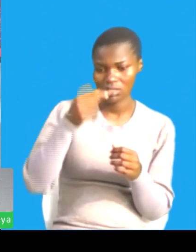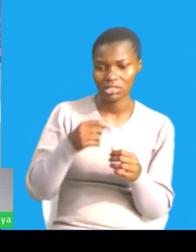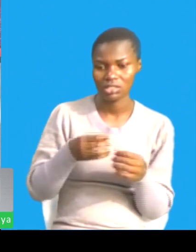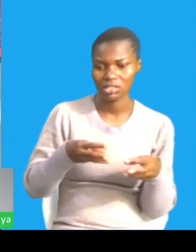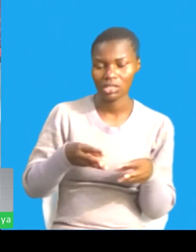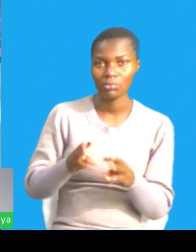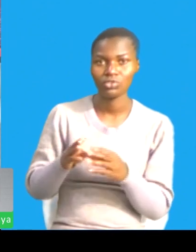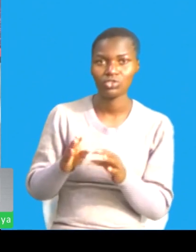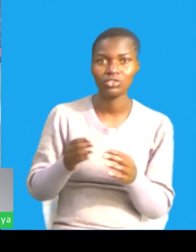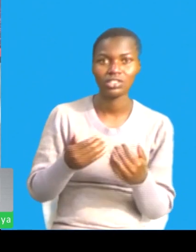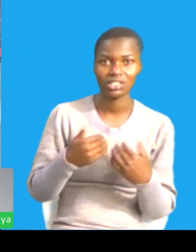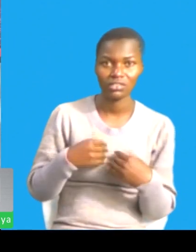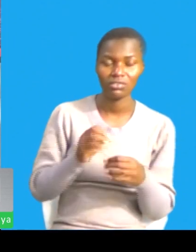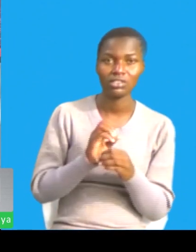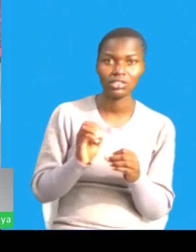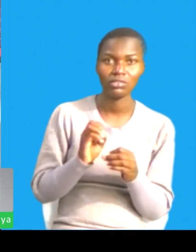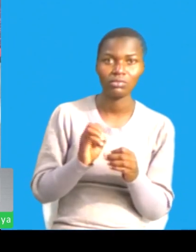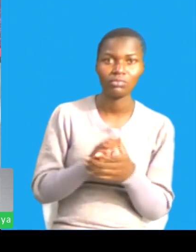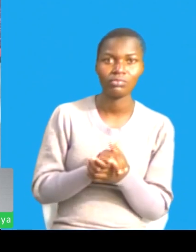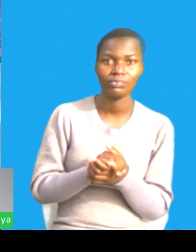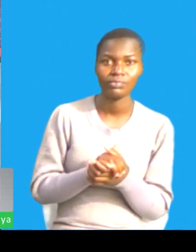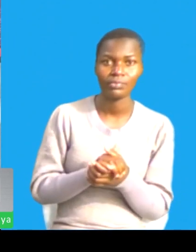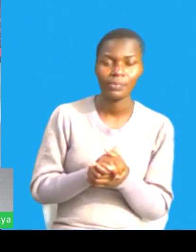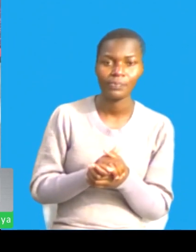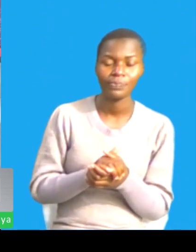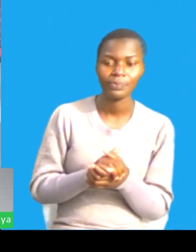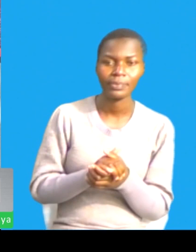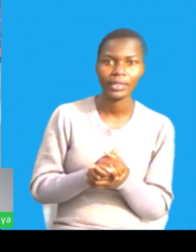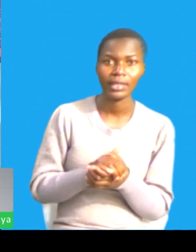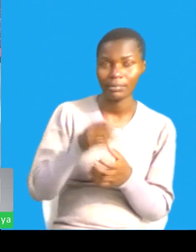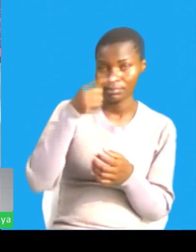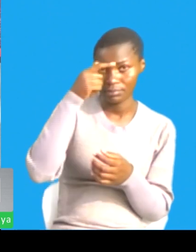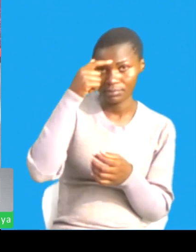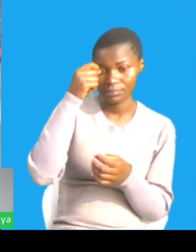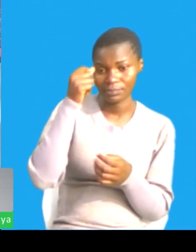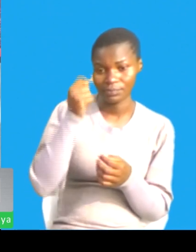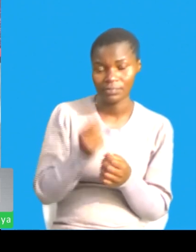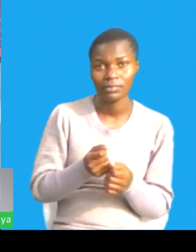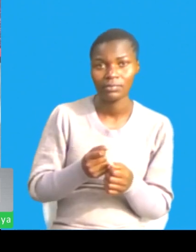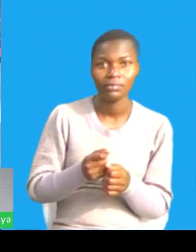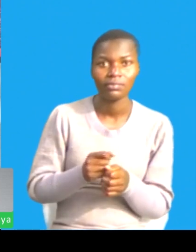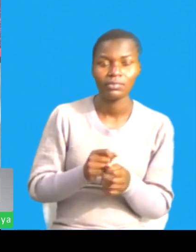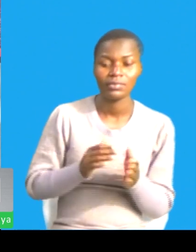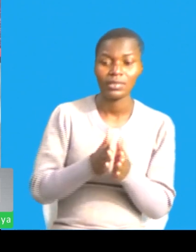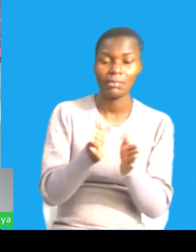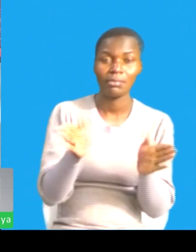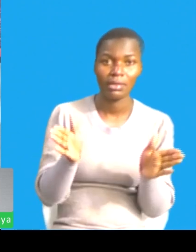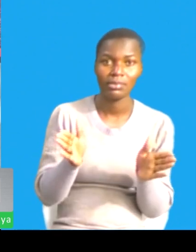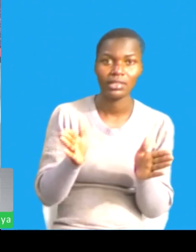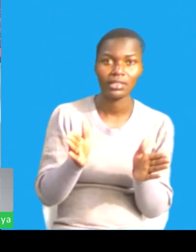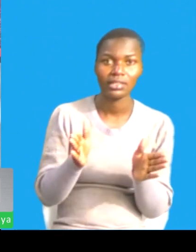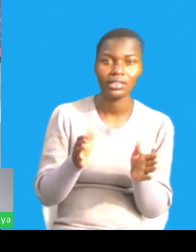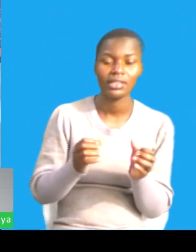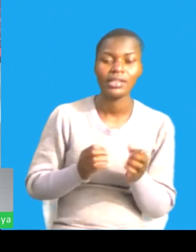alikuwa anapeleka ndio tujue exactly ni nini anataka. Because kama hiyo petition, it's like it's in the public domain, there are 1 or 2 3 things. Kama hiyo